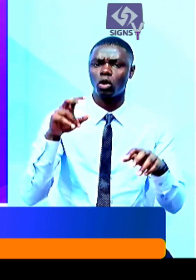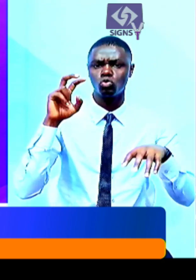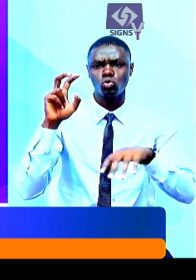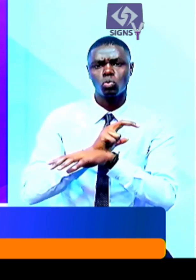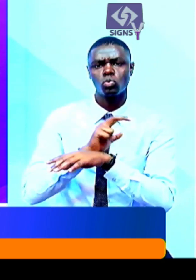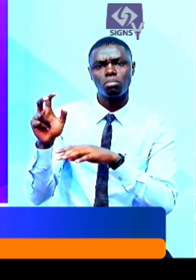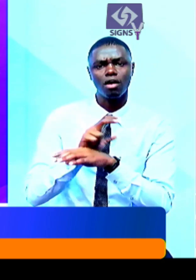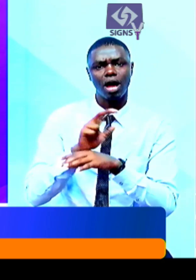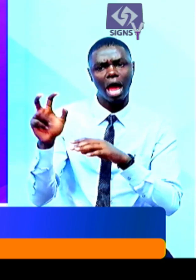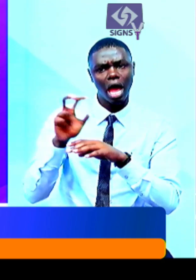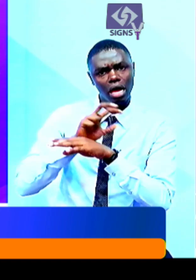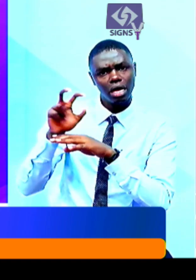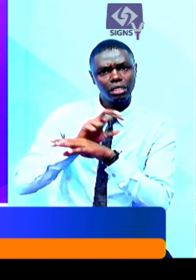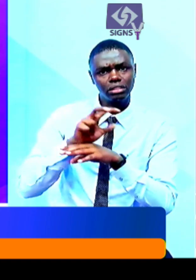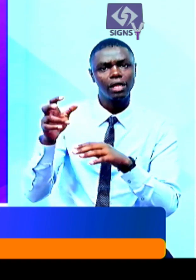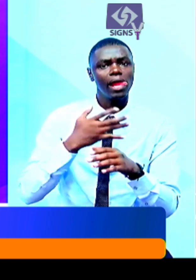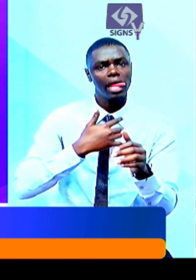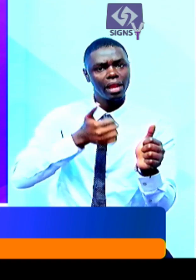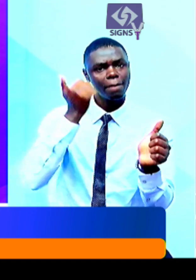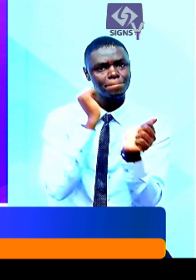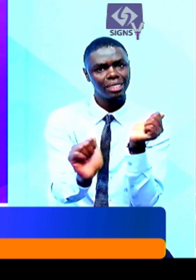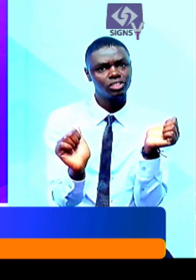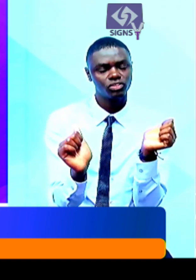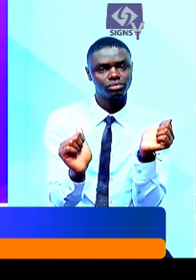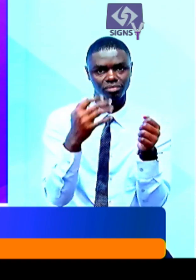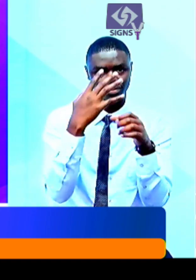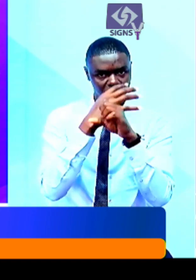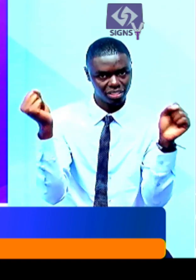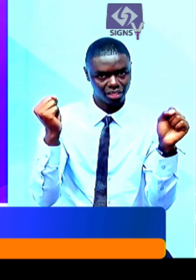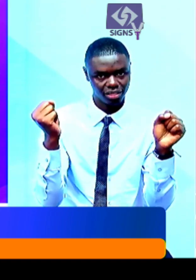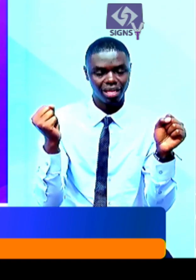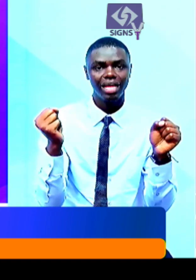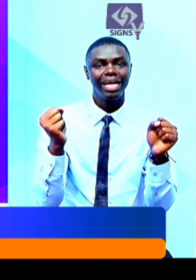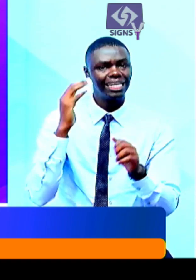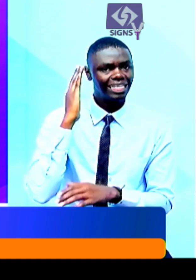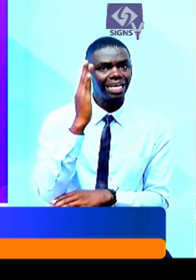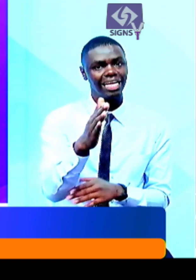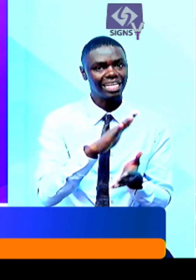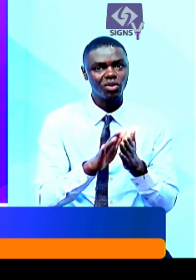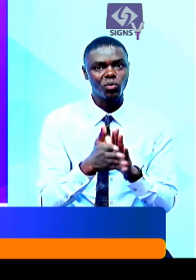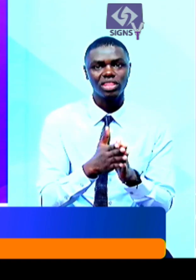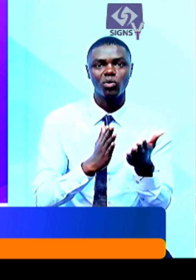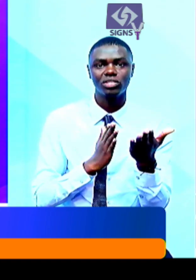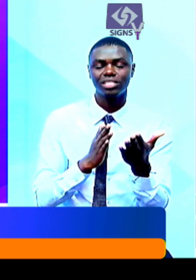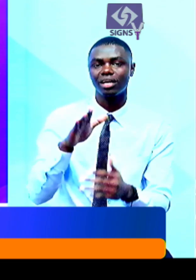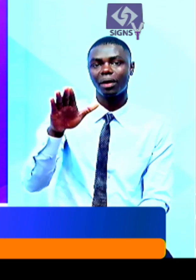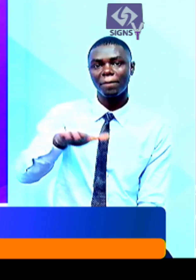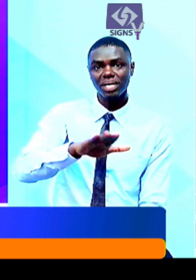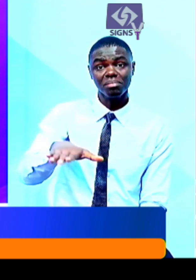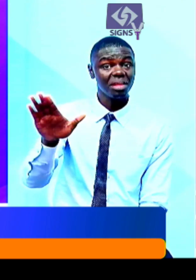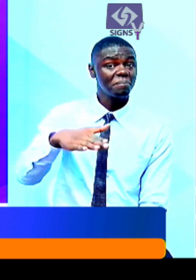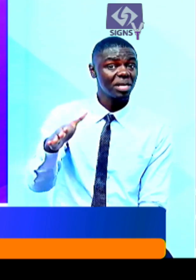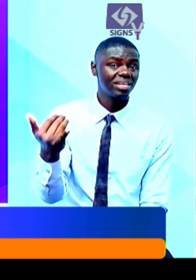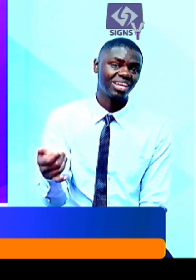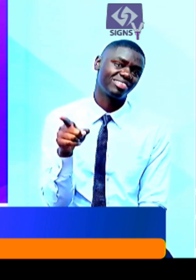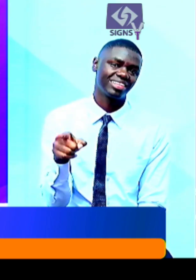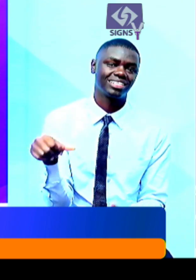supervise, oversight, and punish the president directly without passing through Parliament, because this Parliament is a